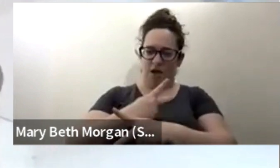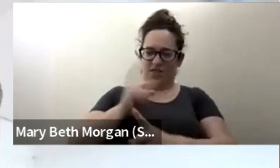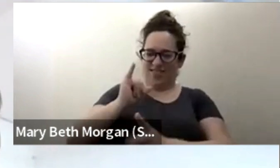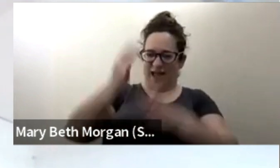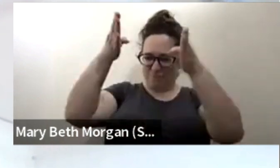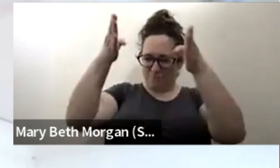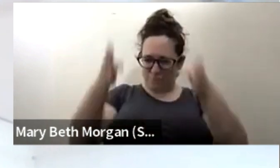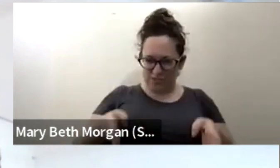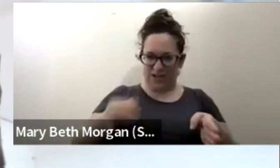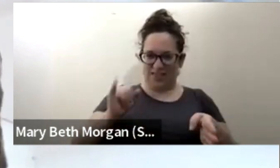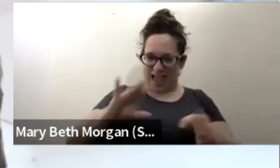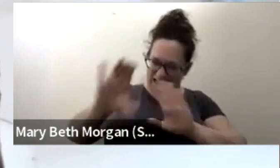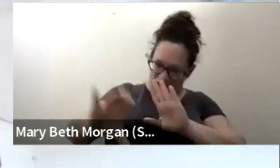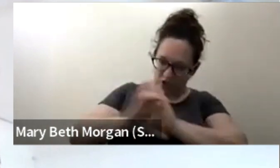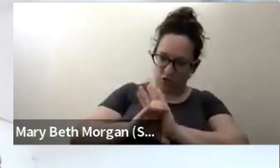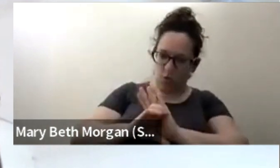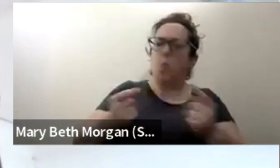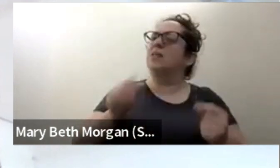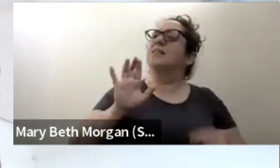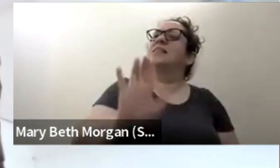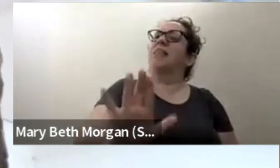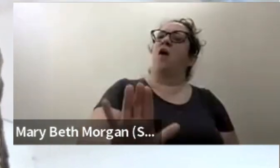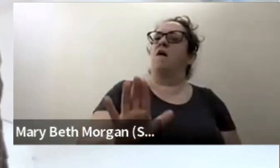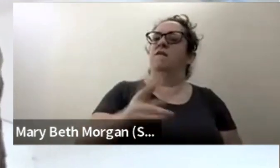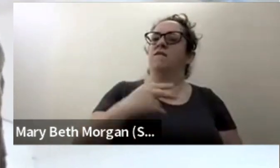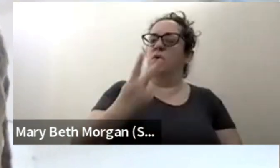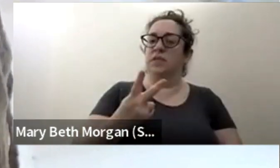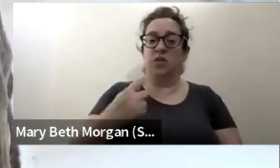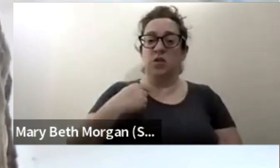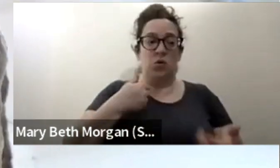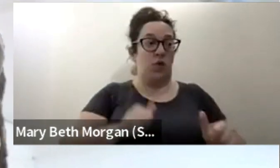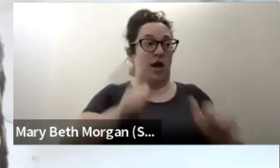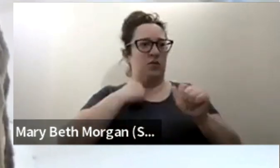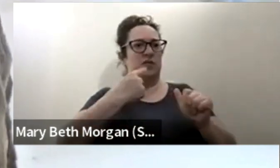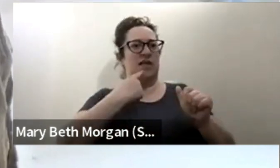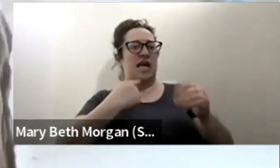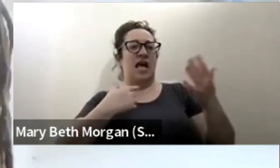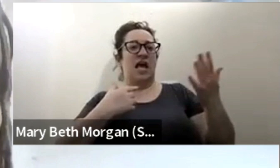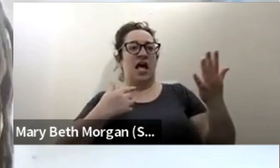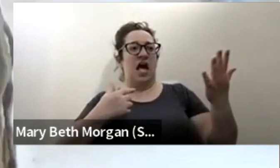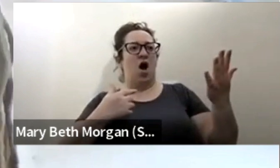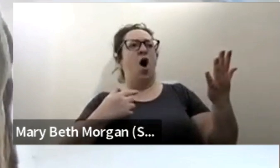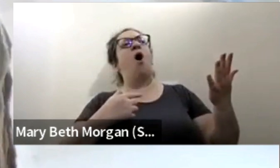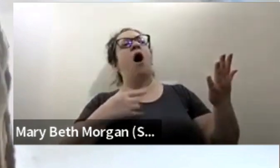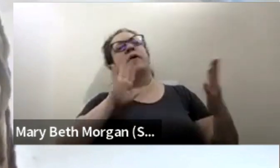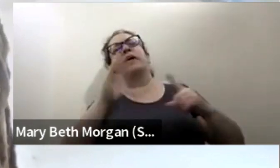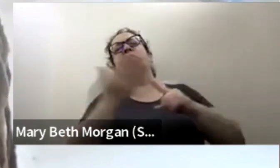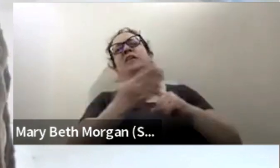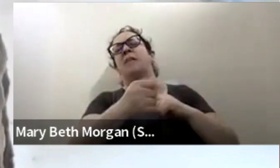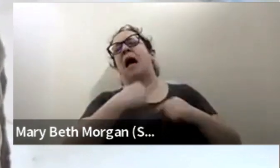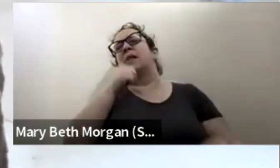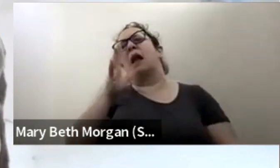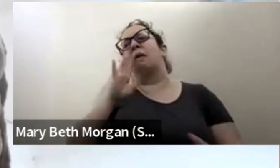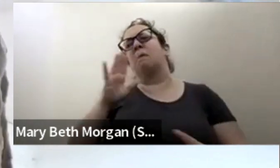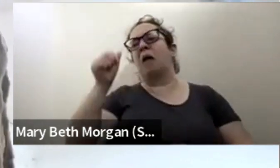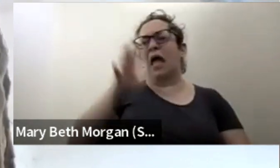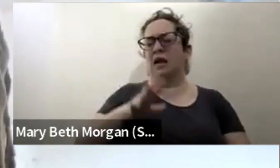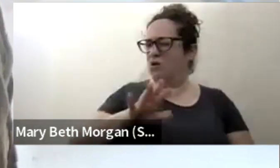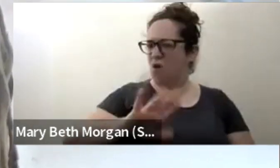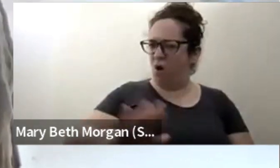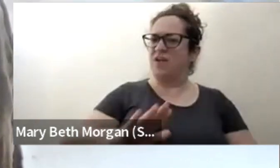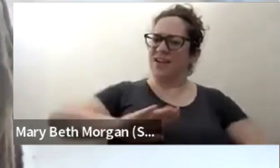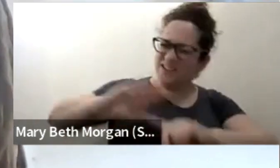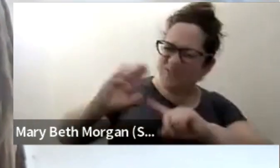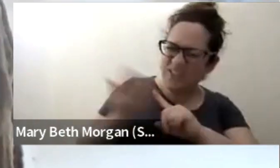this person's voice? Don't try and convince them that you are not a man. Try and convince them